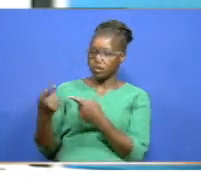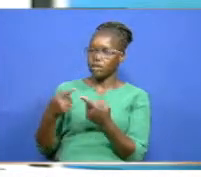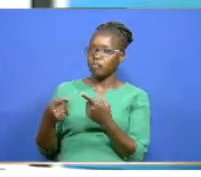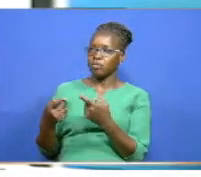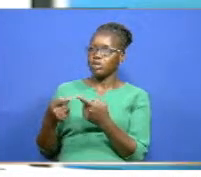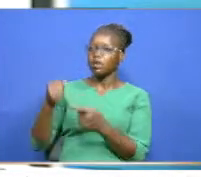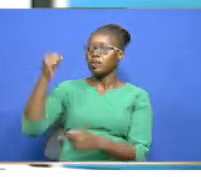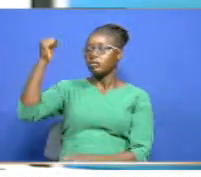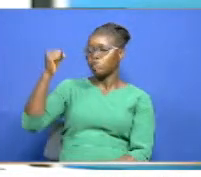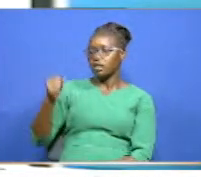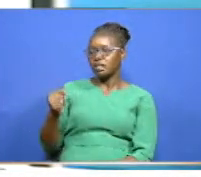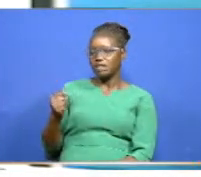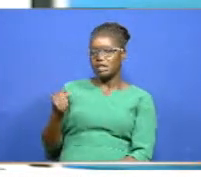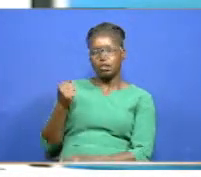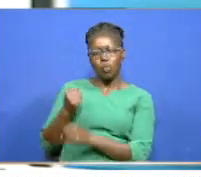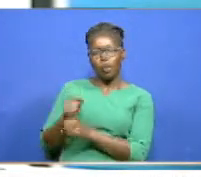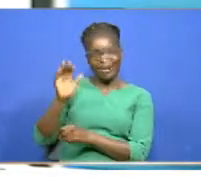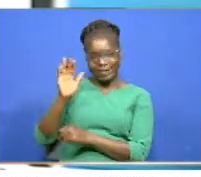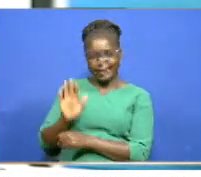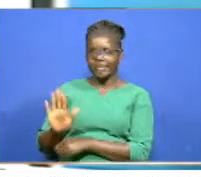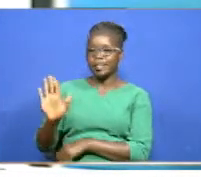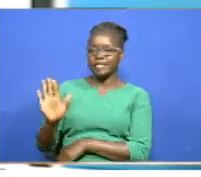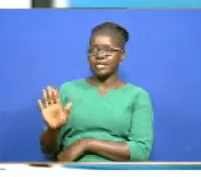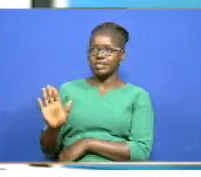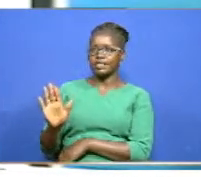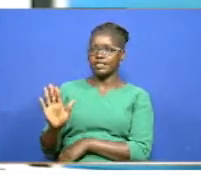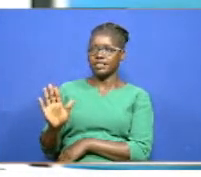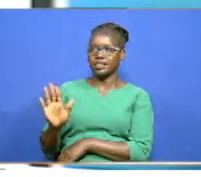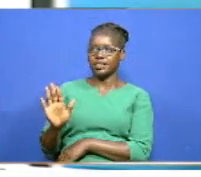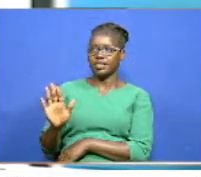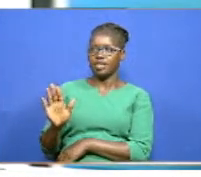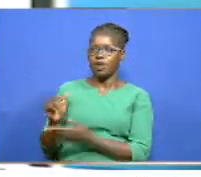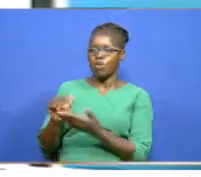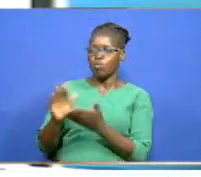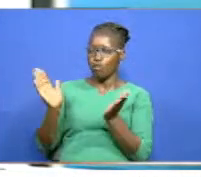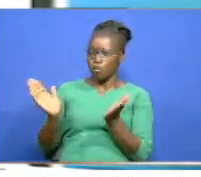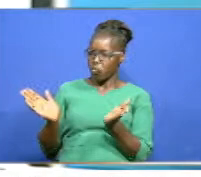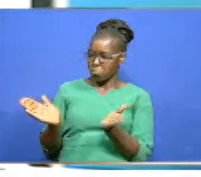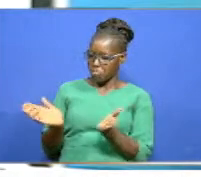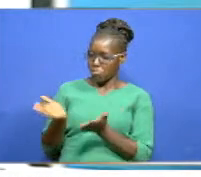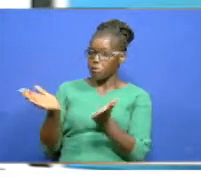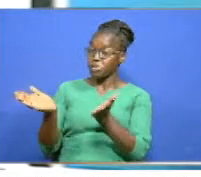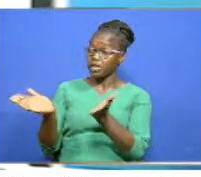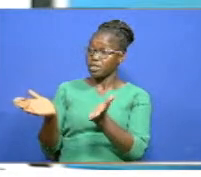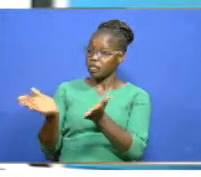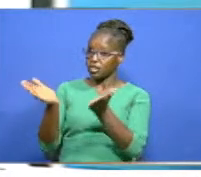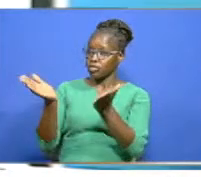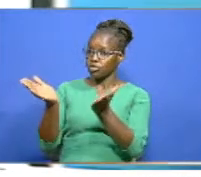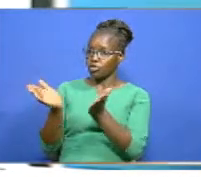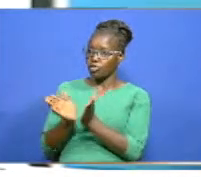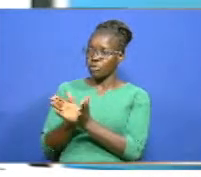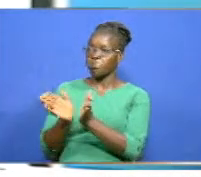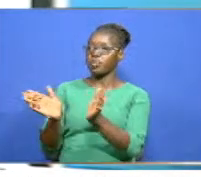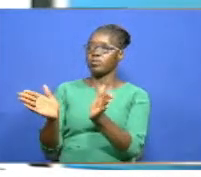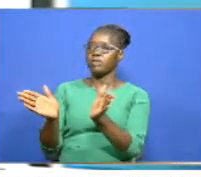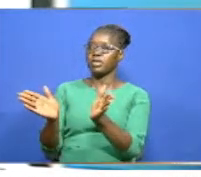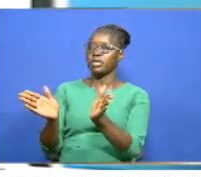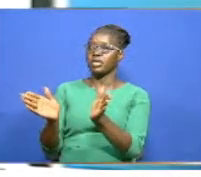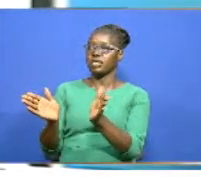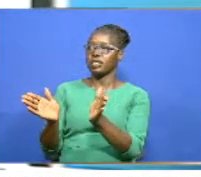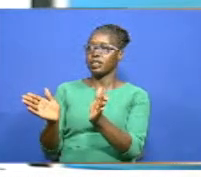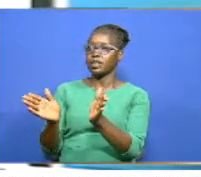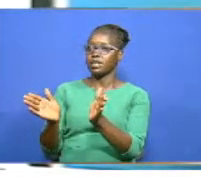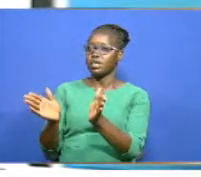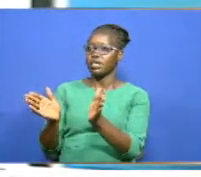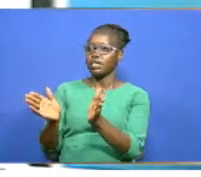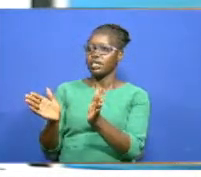politicians must do their work. They must do their work to do mobilization of the public. You know, the voter turnouts are